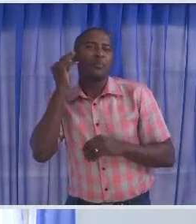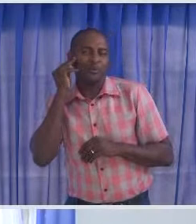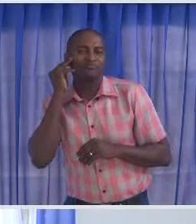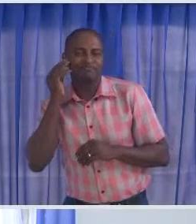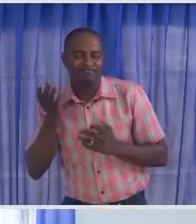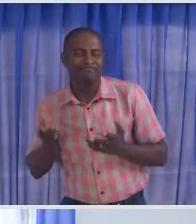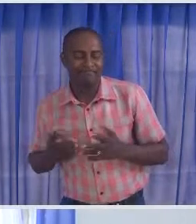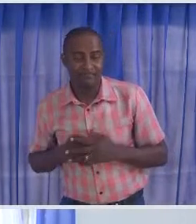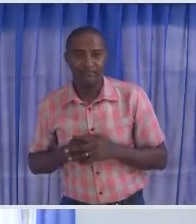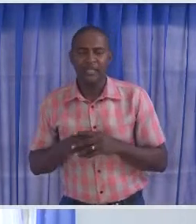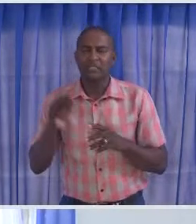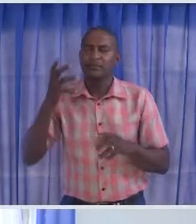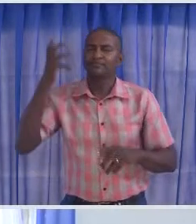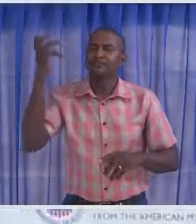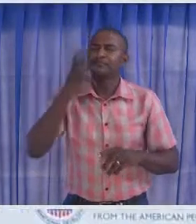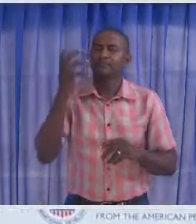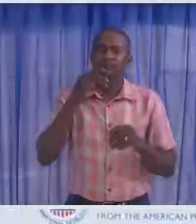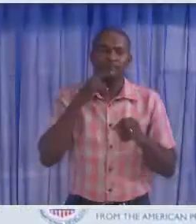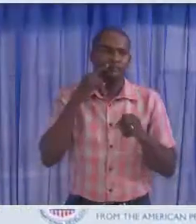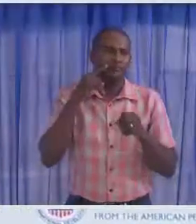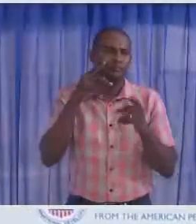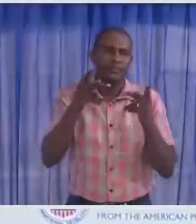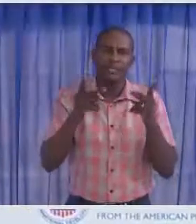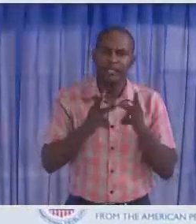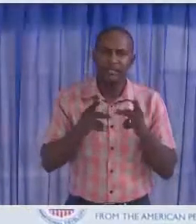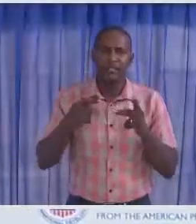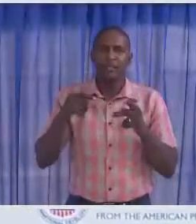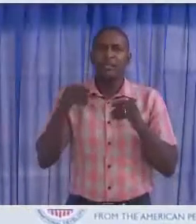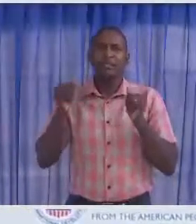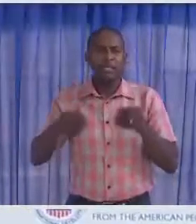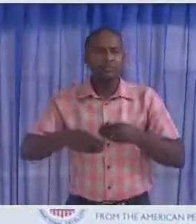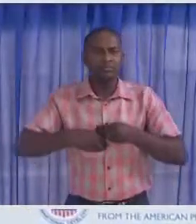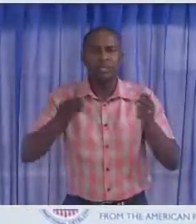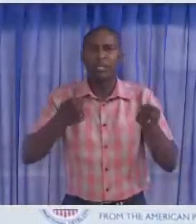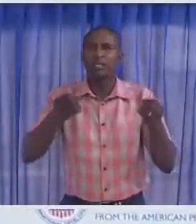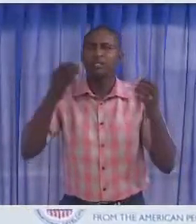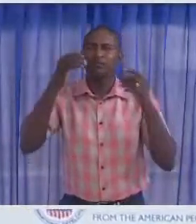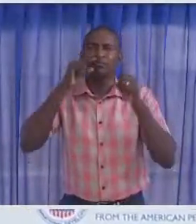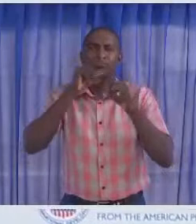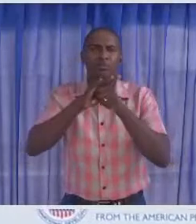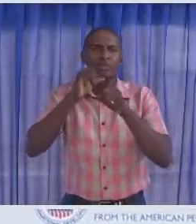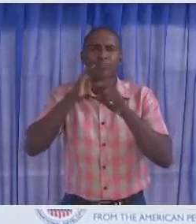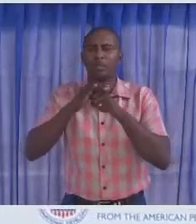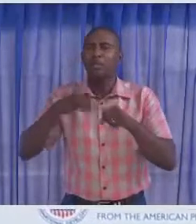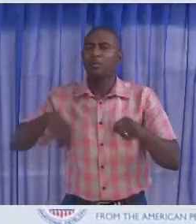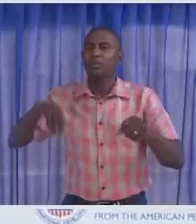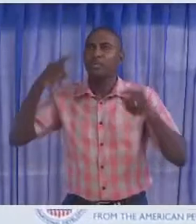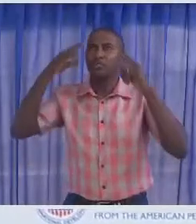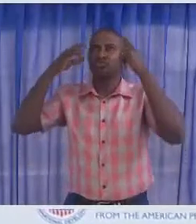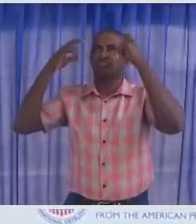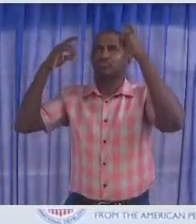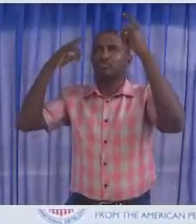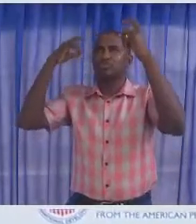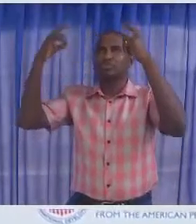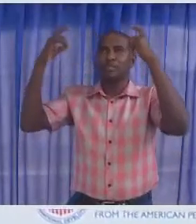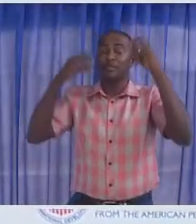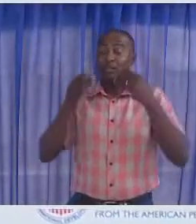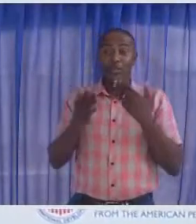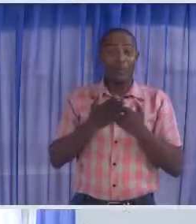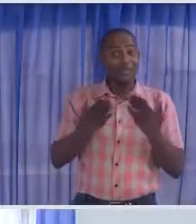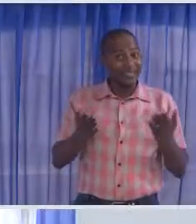of promise, and we dare to dream. Yes. And the good thing is we have persons like your